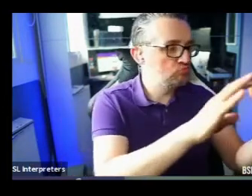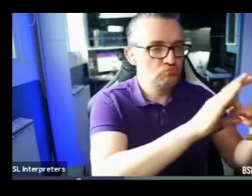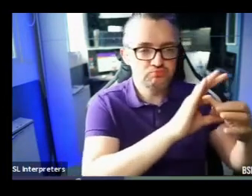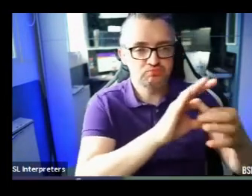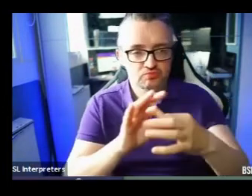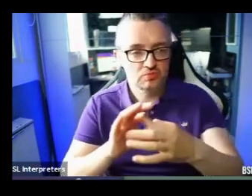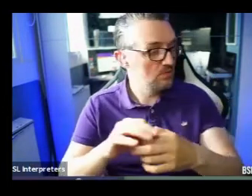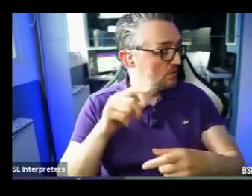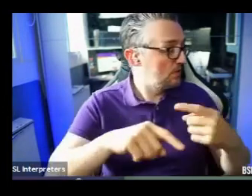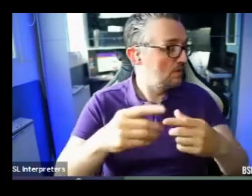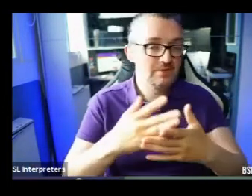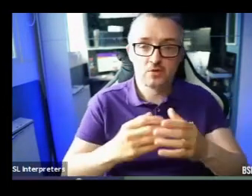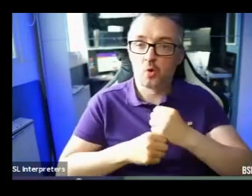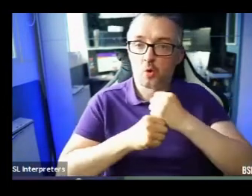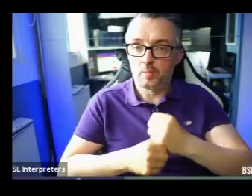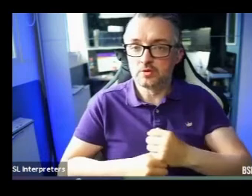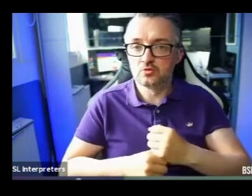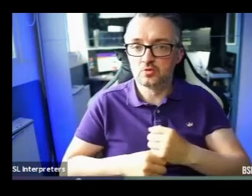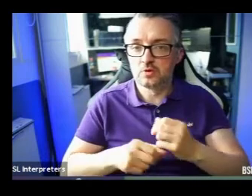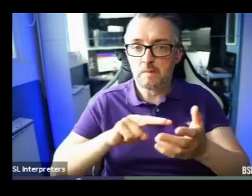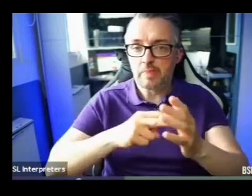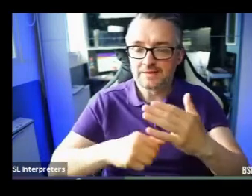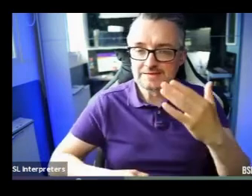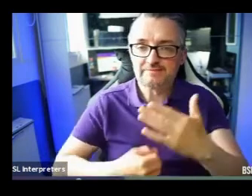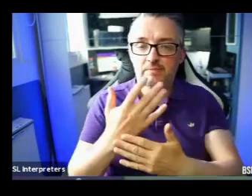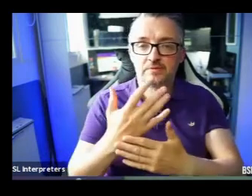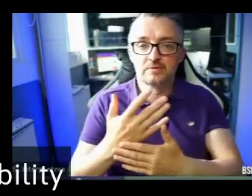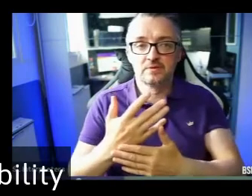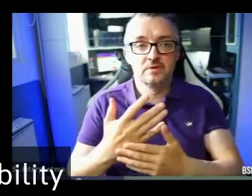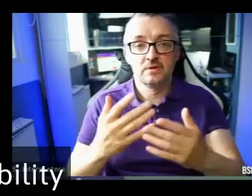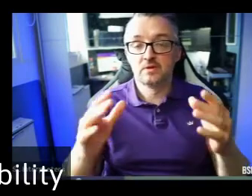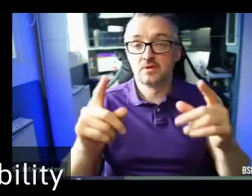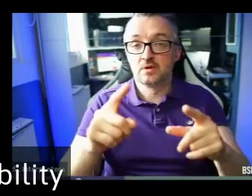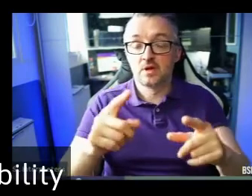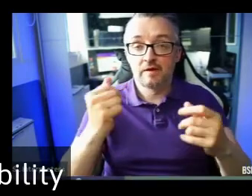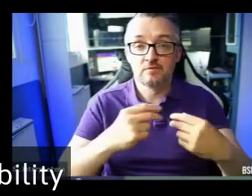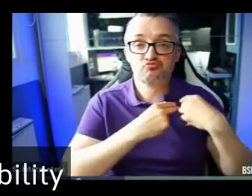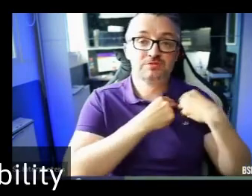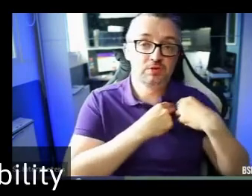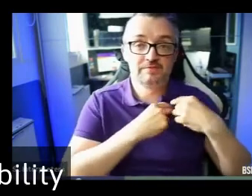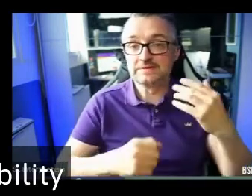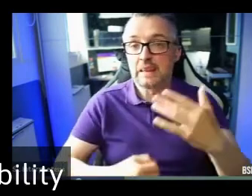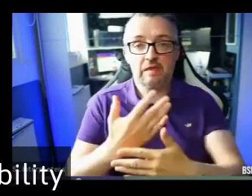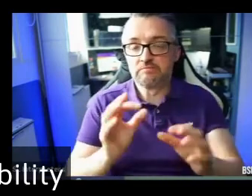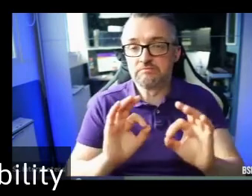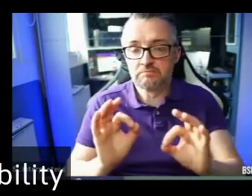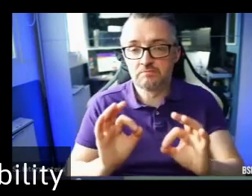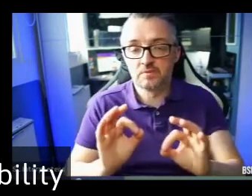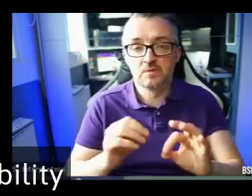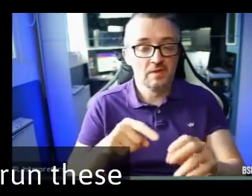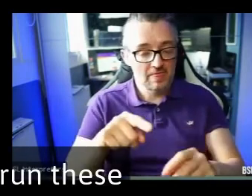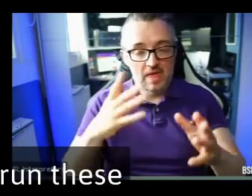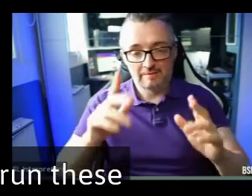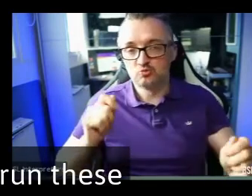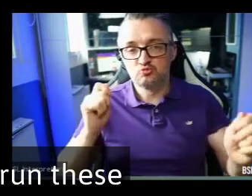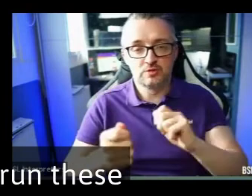forums, all really people who have been committed to developing the plan, but none of them with a responsibility for delivery or accountability to